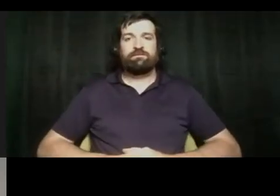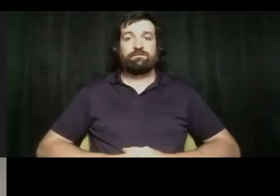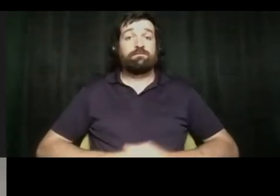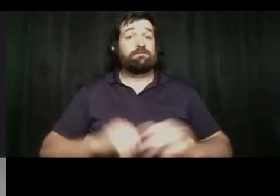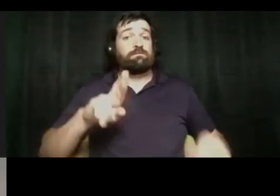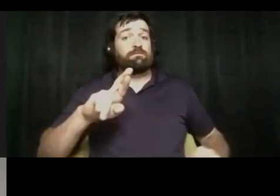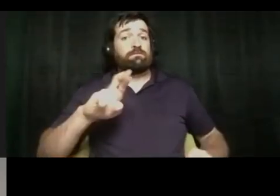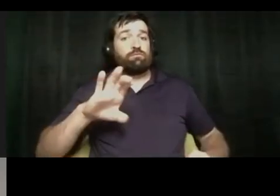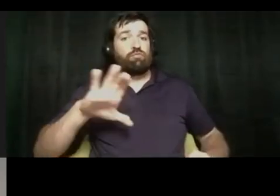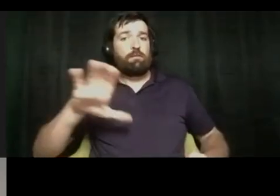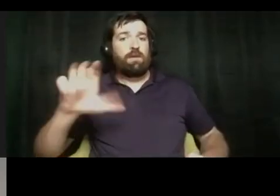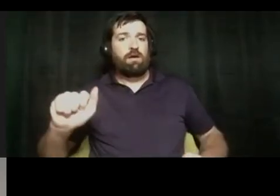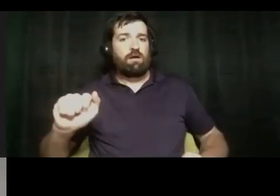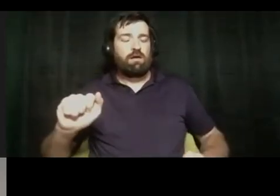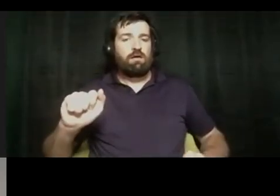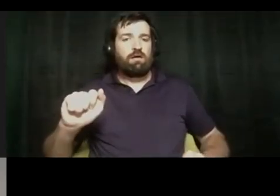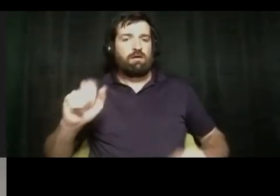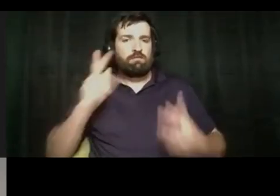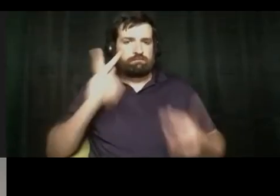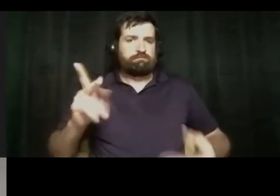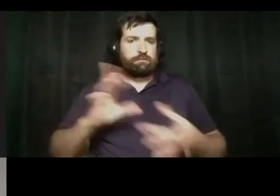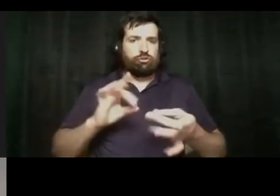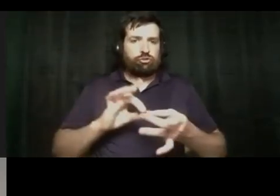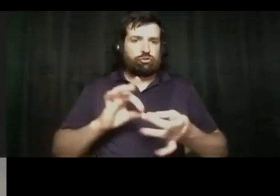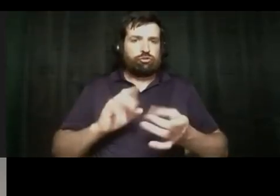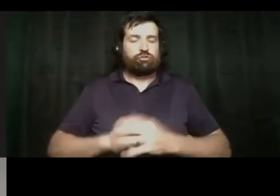Rebecca, I'm reading your message here.